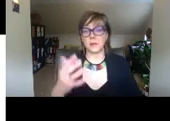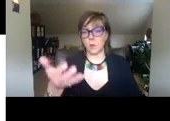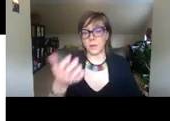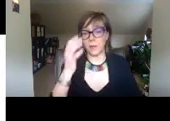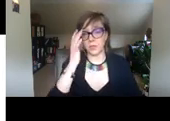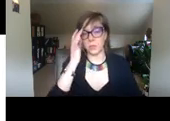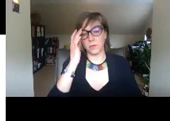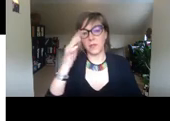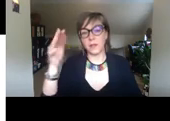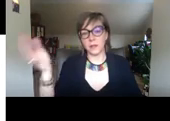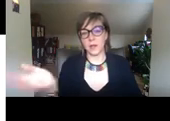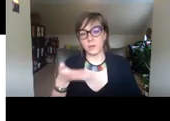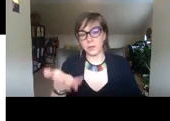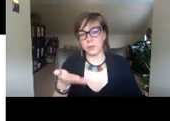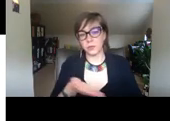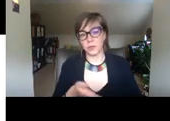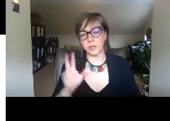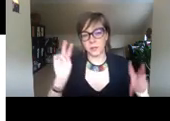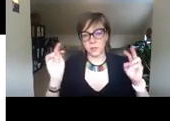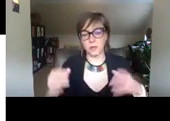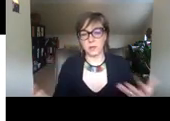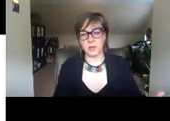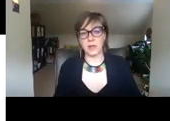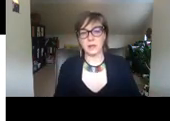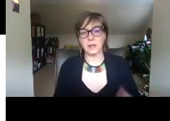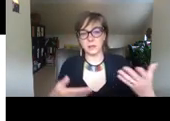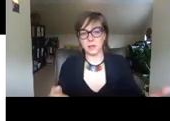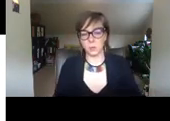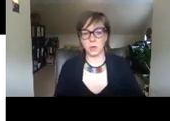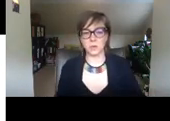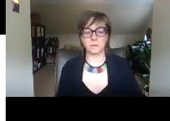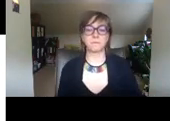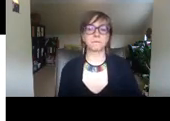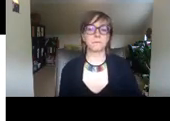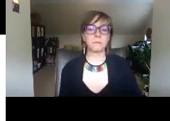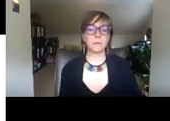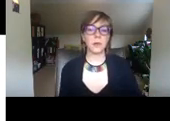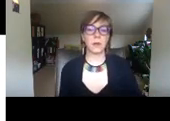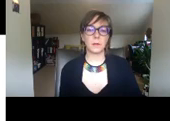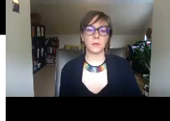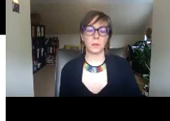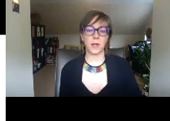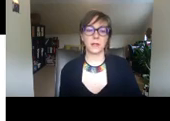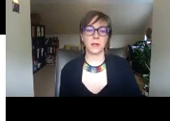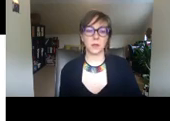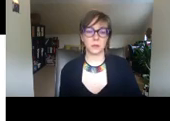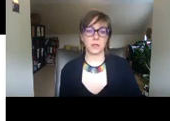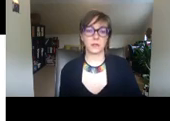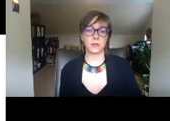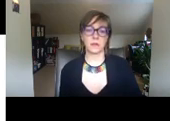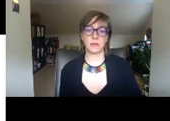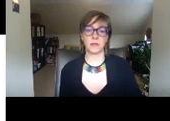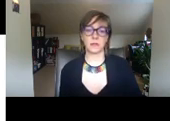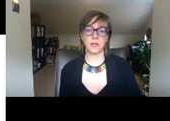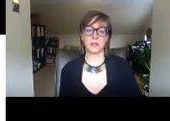And what the patients were feeling, and the researcher translated what they said into these words for applied linguists,